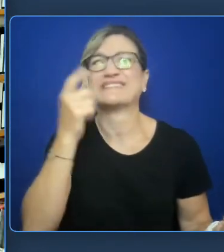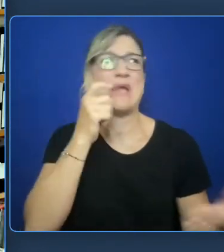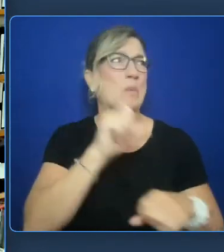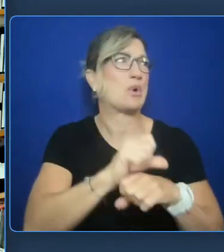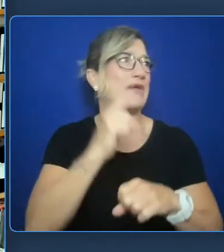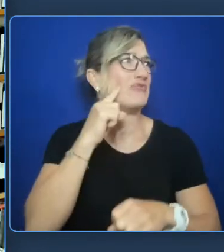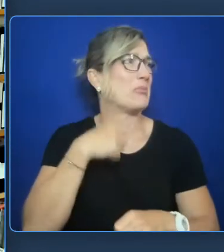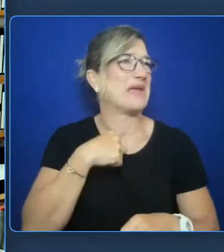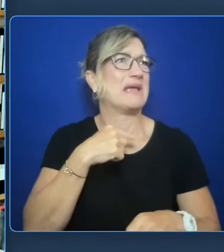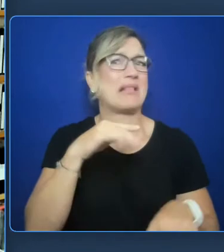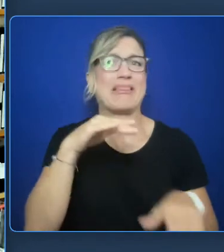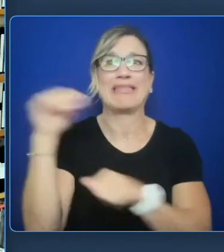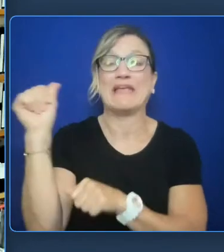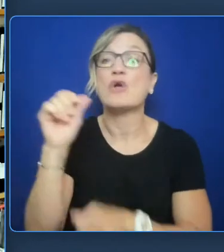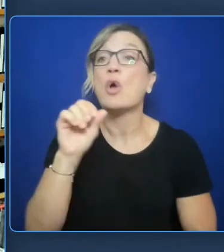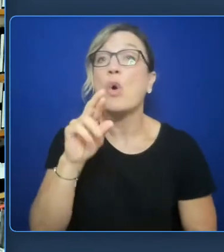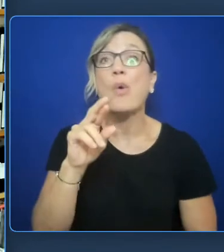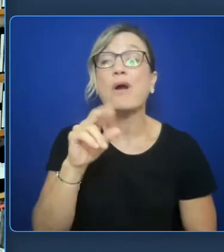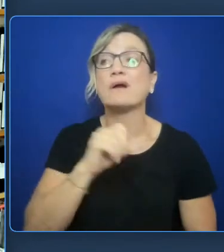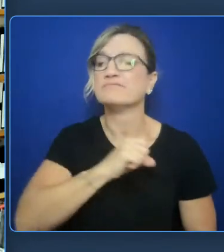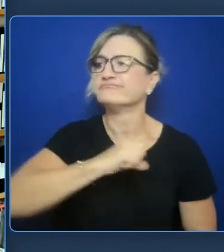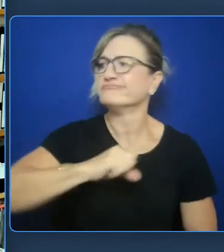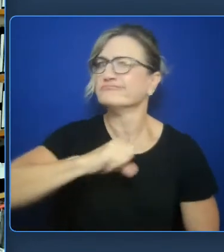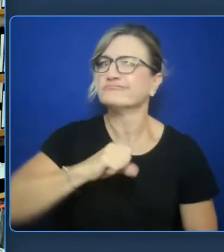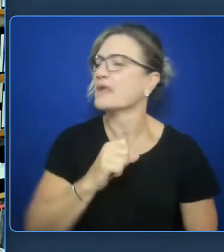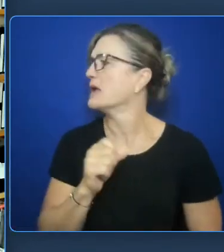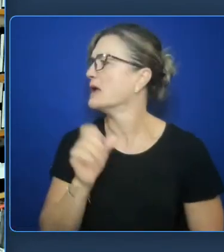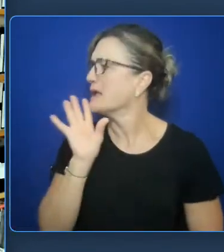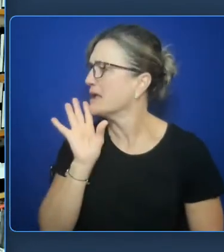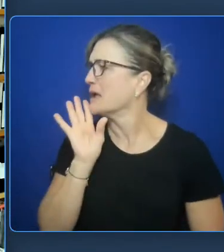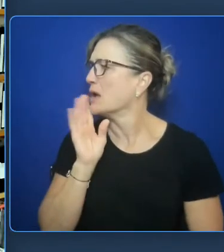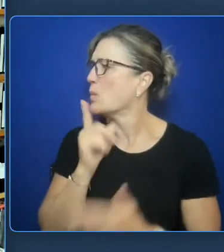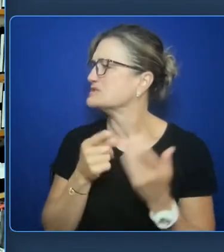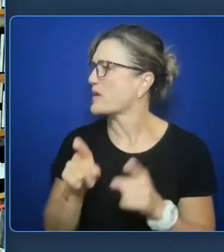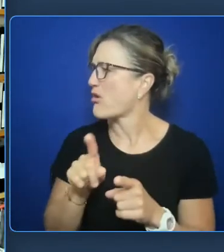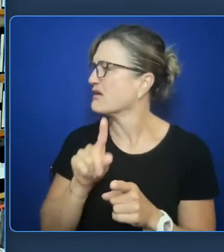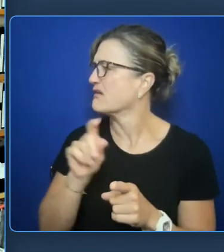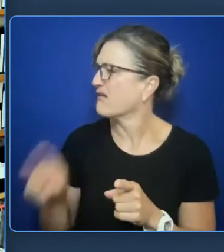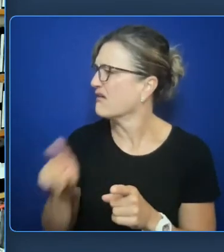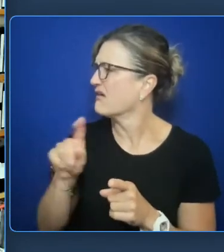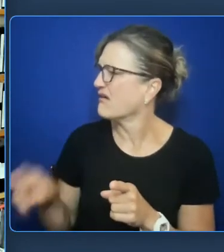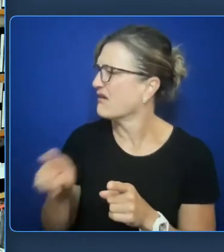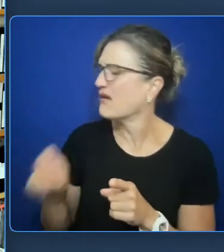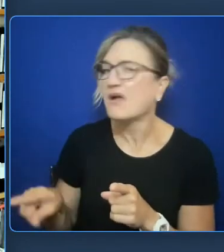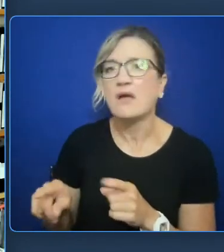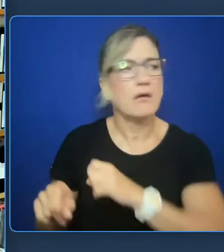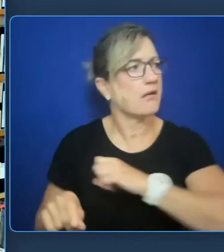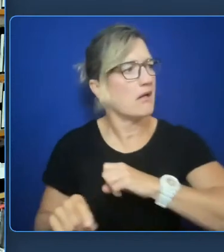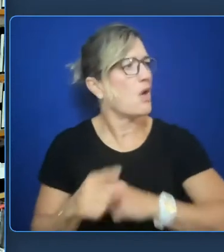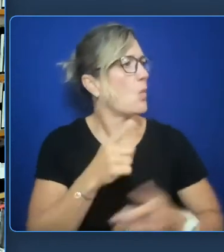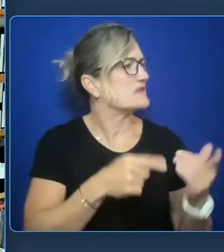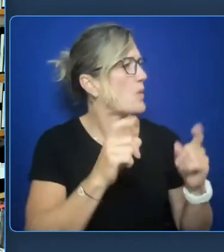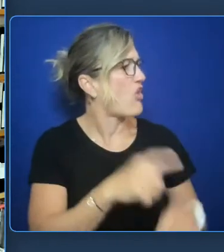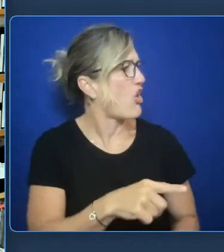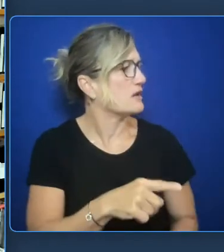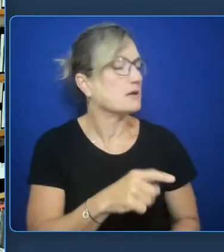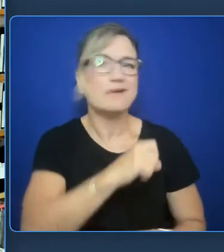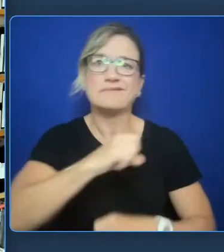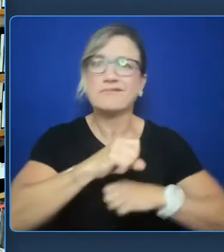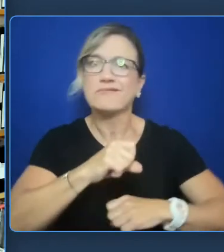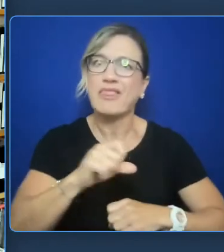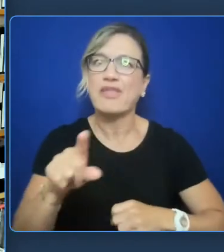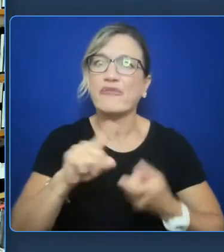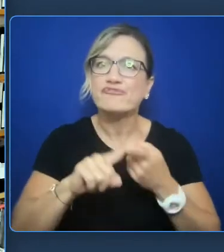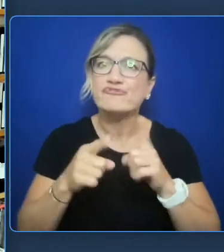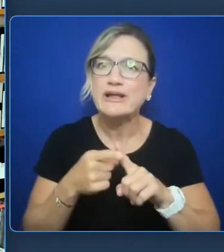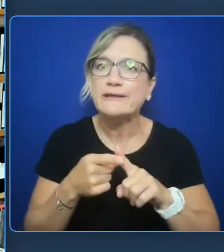working. Or they would be with the elbow. What's going on? What's going on? Hey, what's going on? to their friend. And their friend